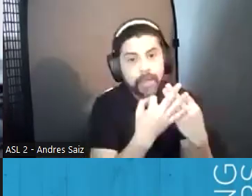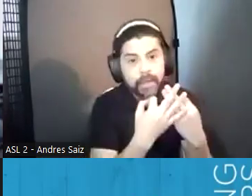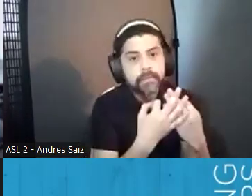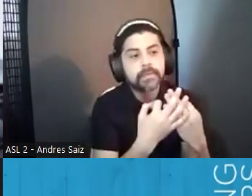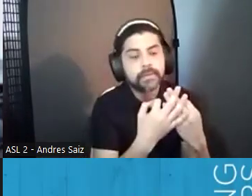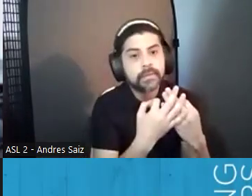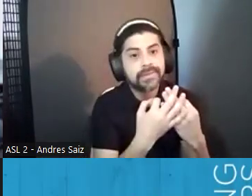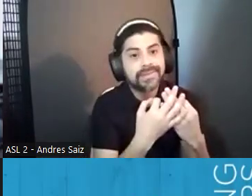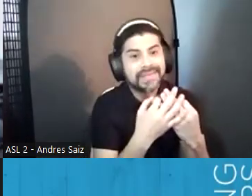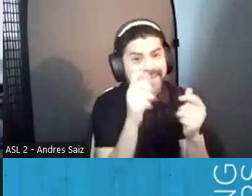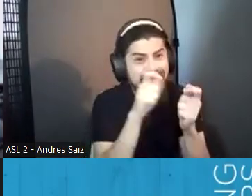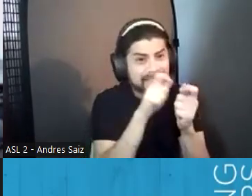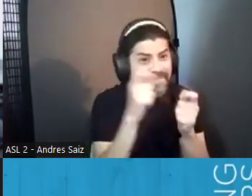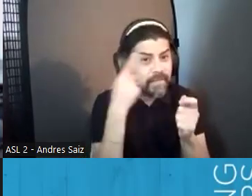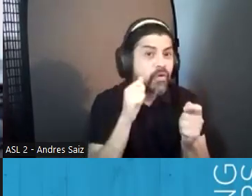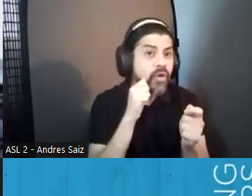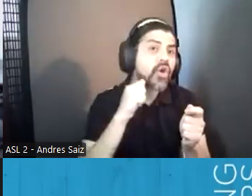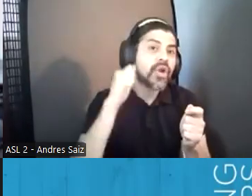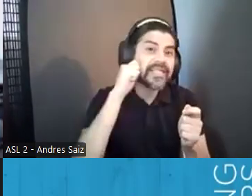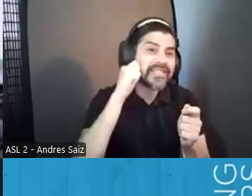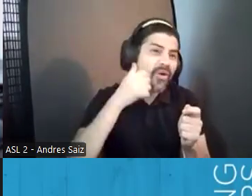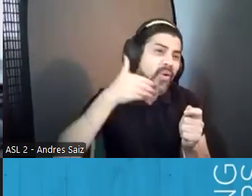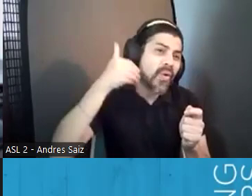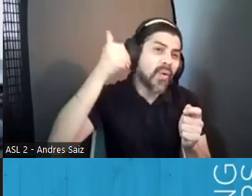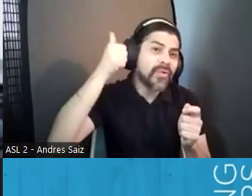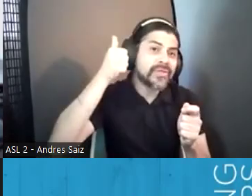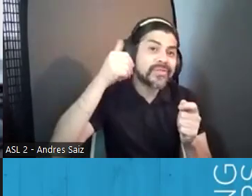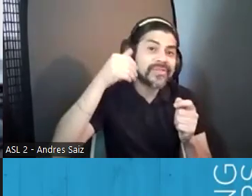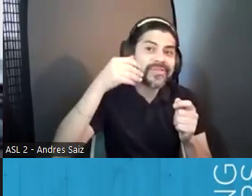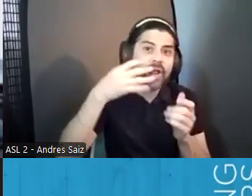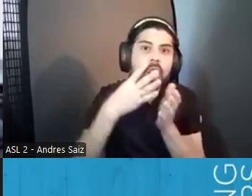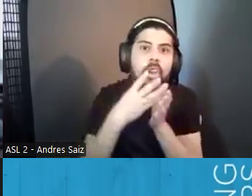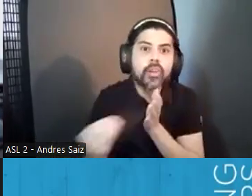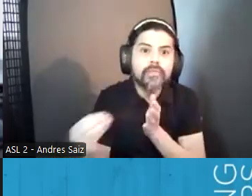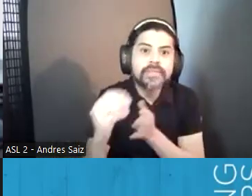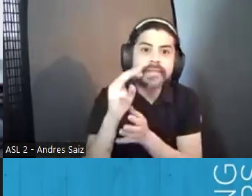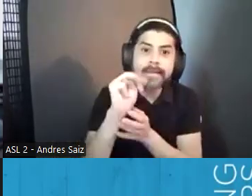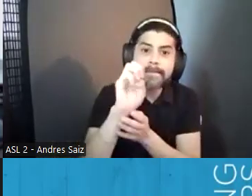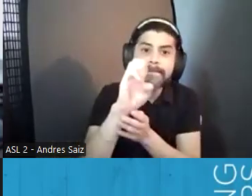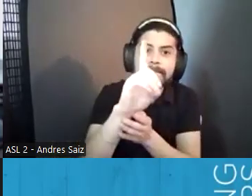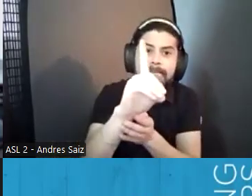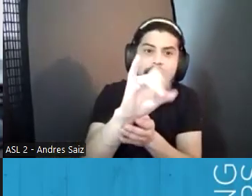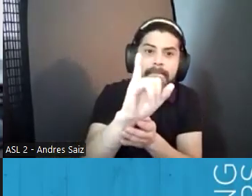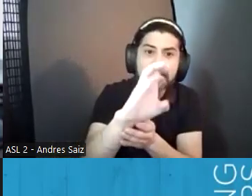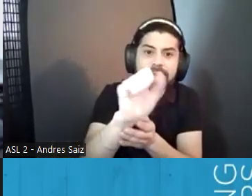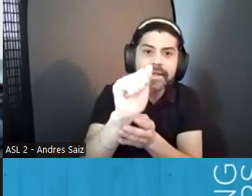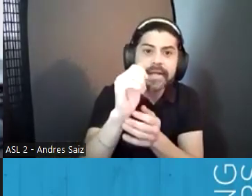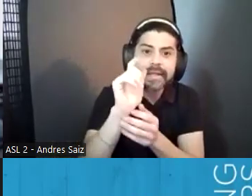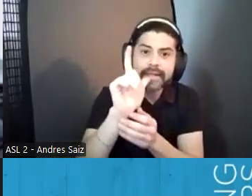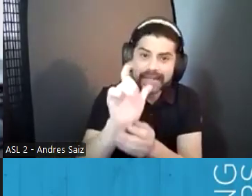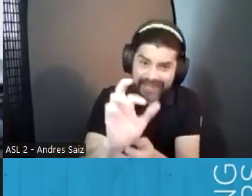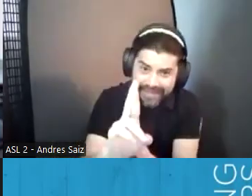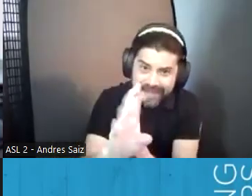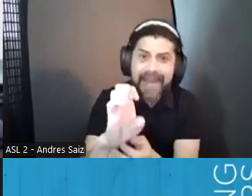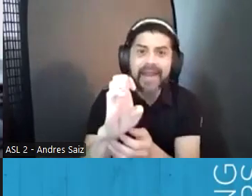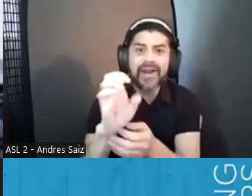specifically for older adults who are also in that category losing their Medicare coverage. They will also no longer have access to Medi-Cal coverage